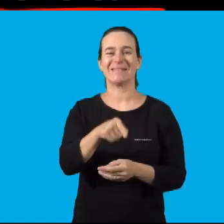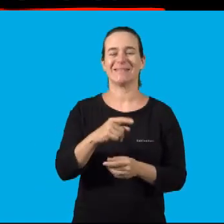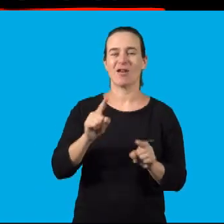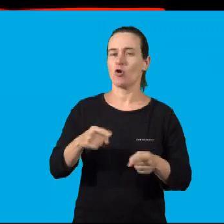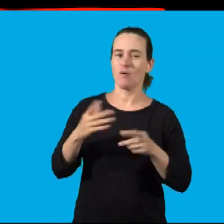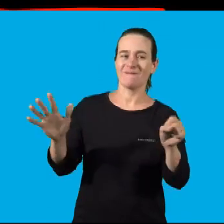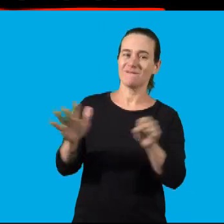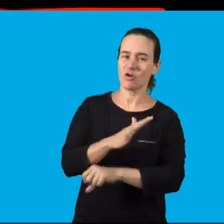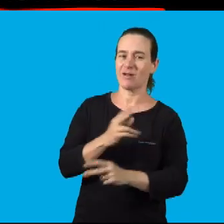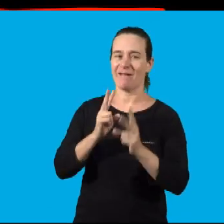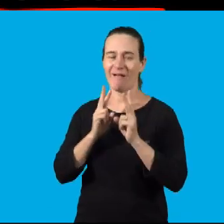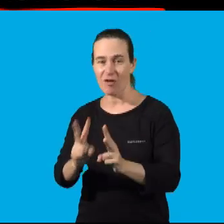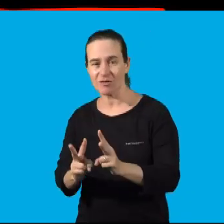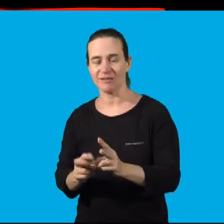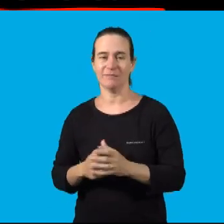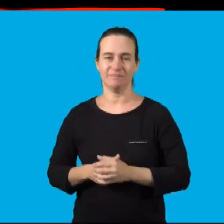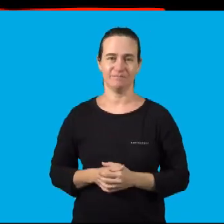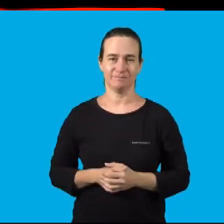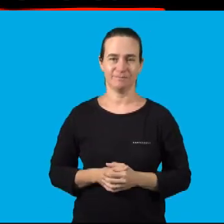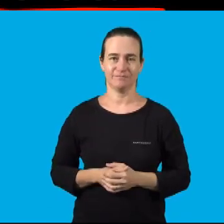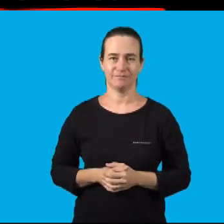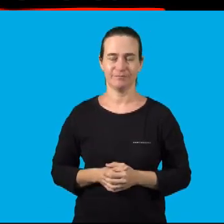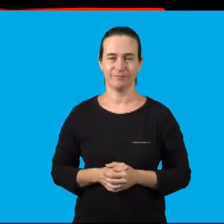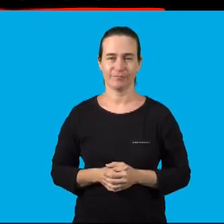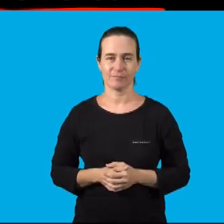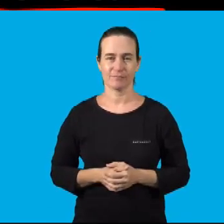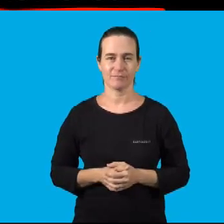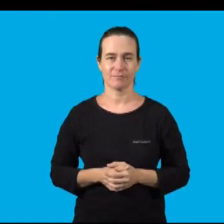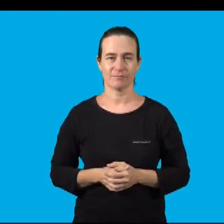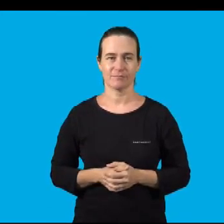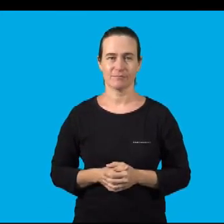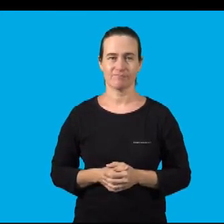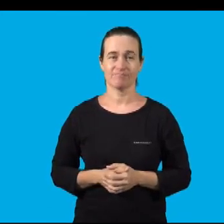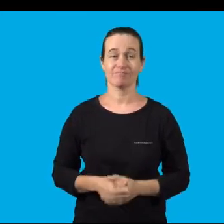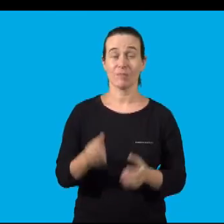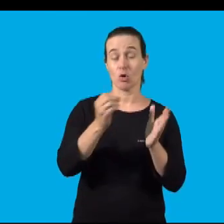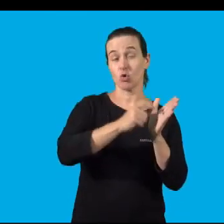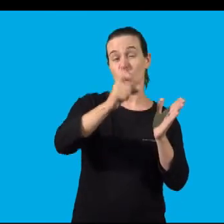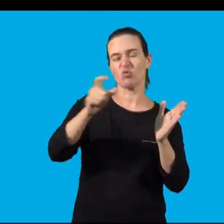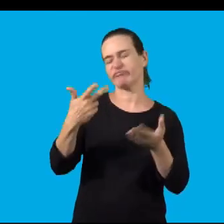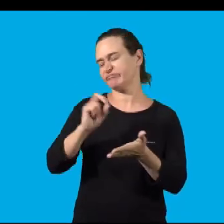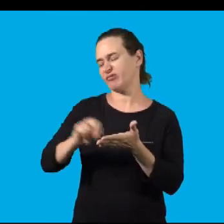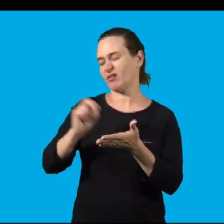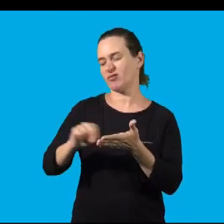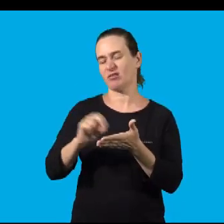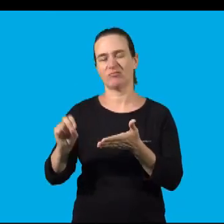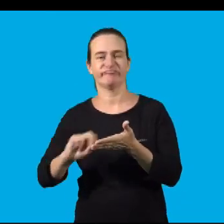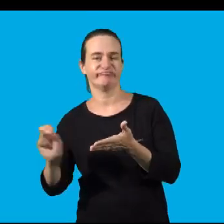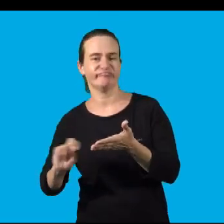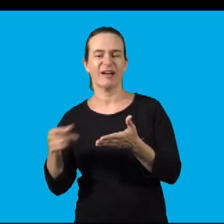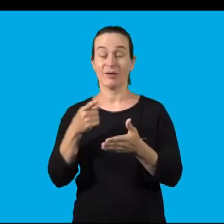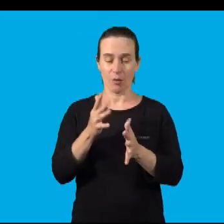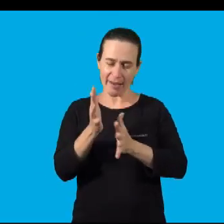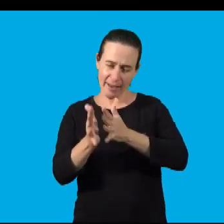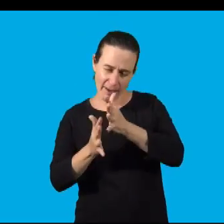the responses were not appropriate in the context in which the words appeared. Many learners used